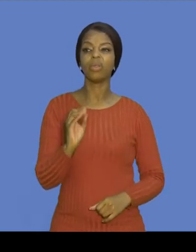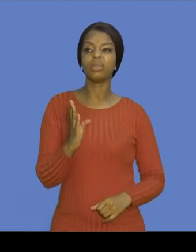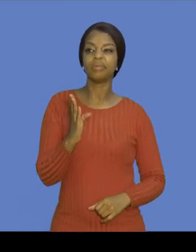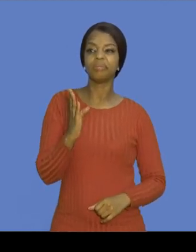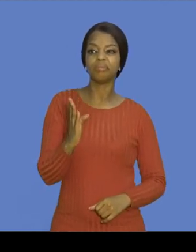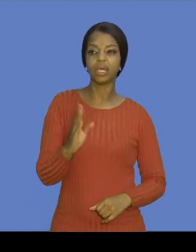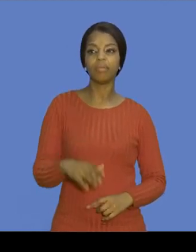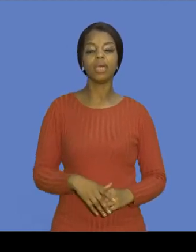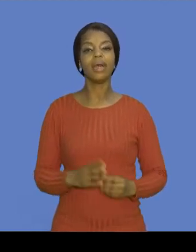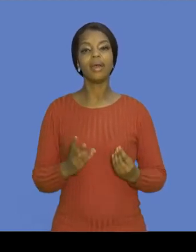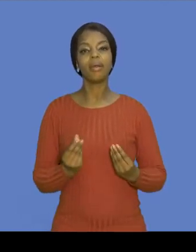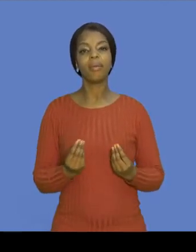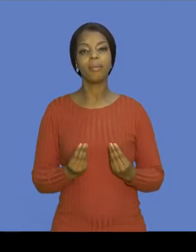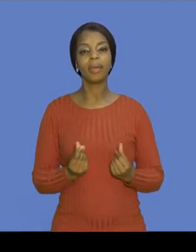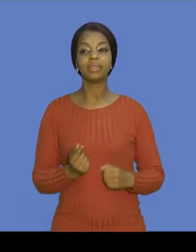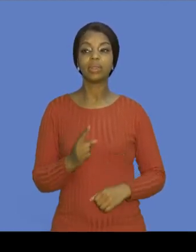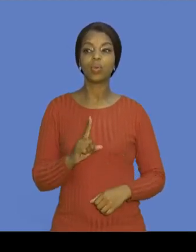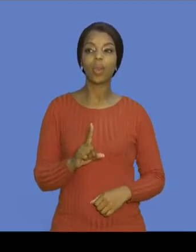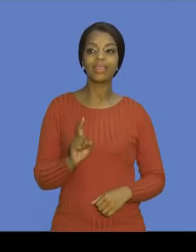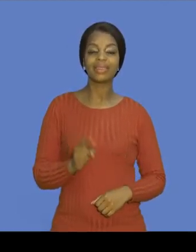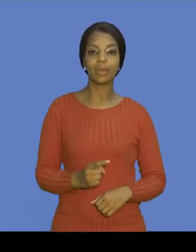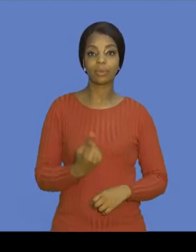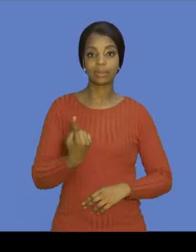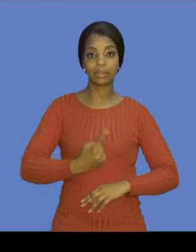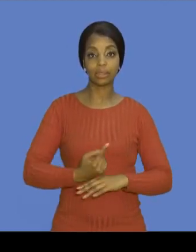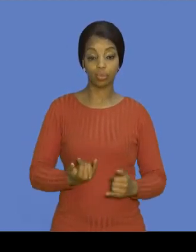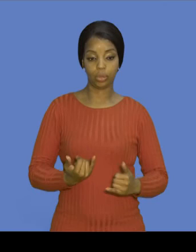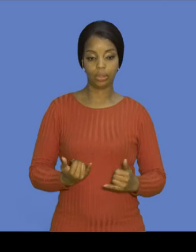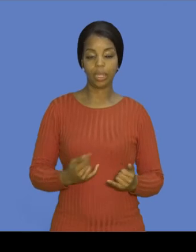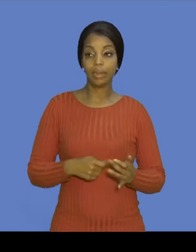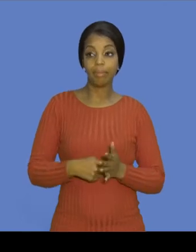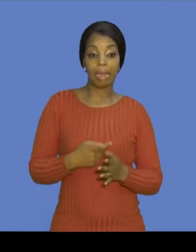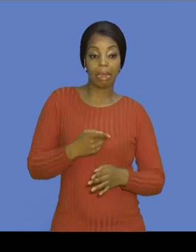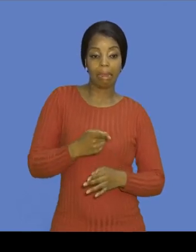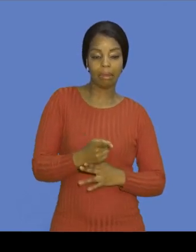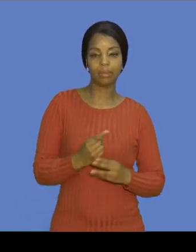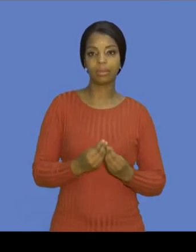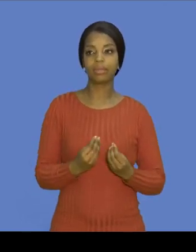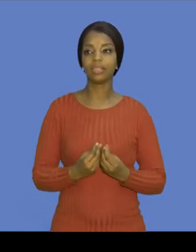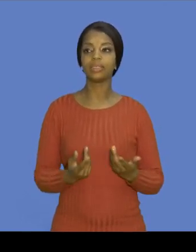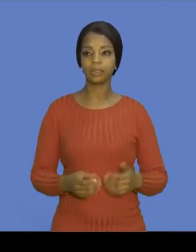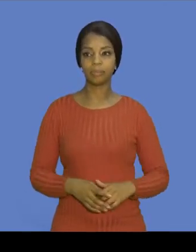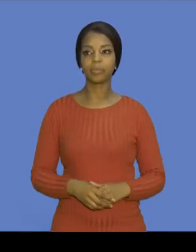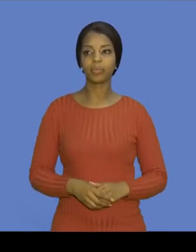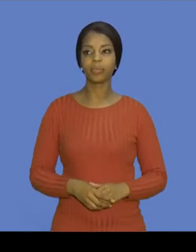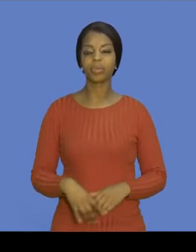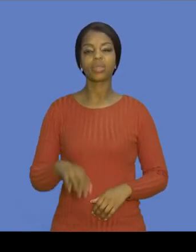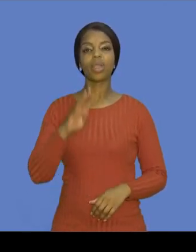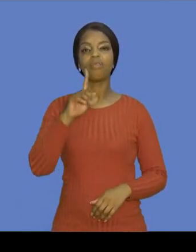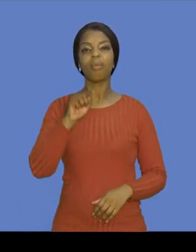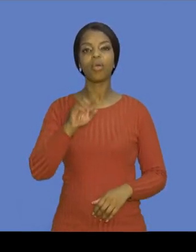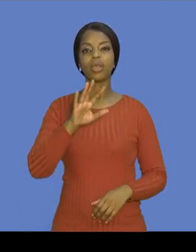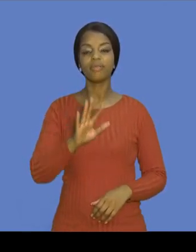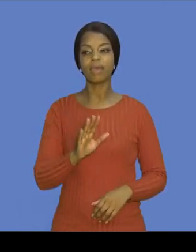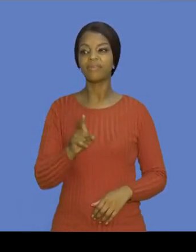costs 1,000 today, right? If the average rate of inflation is 4.5, how much will the item